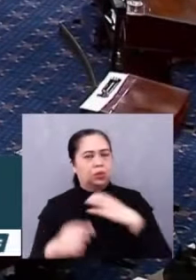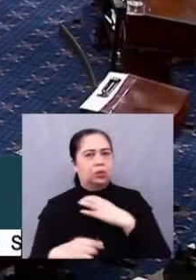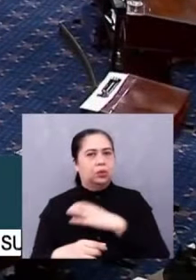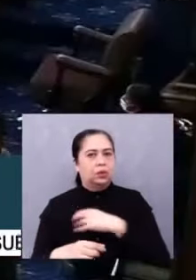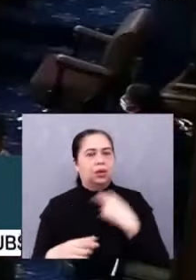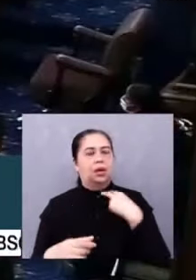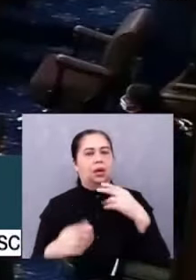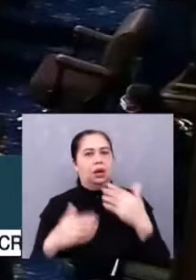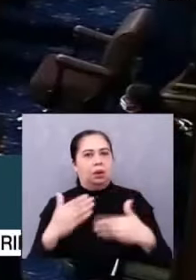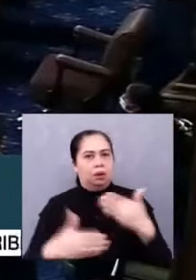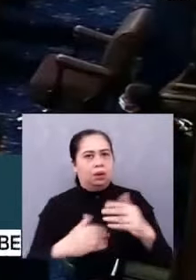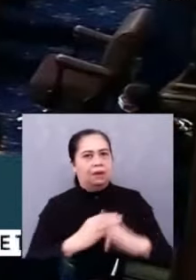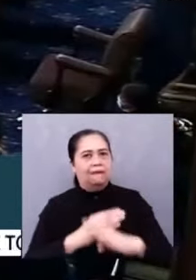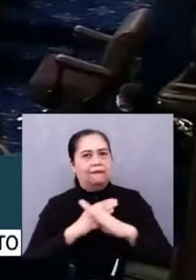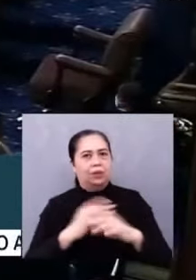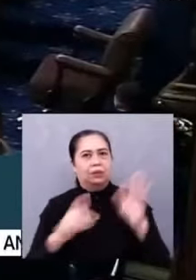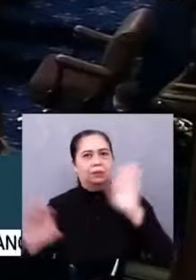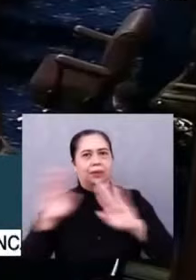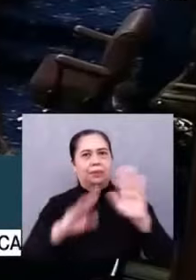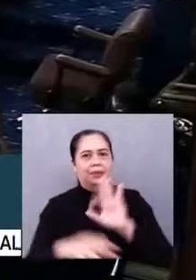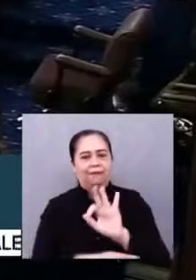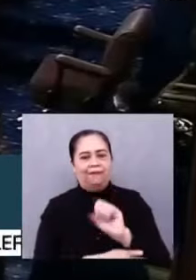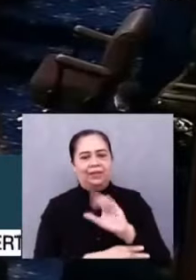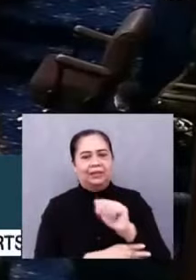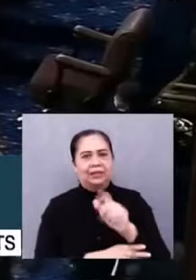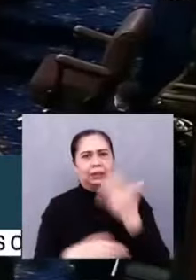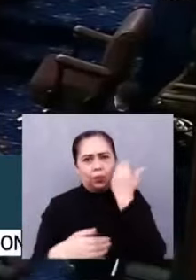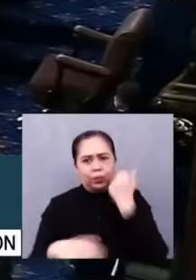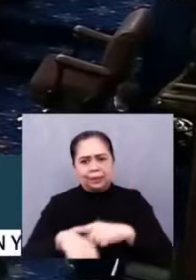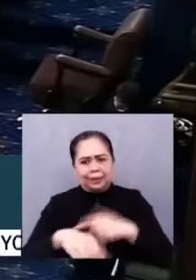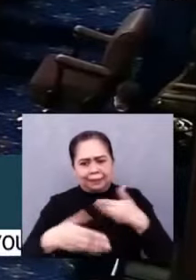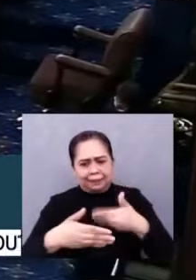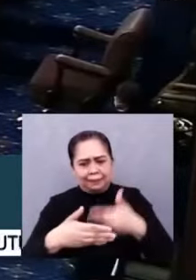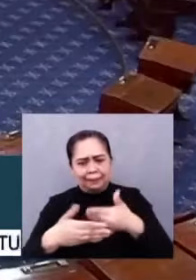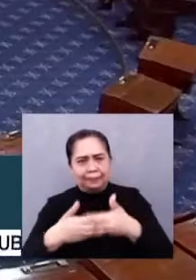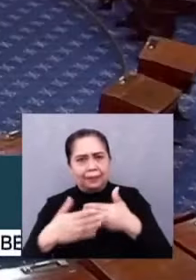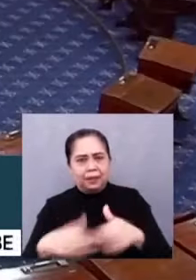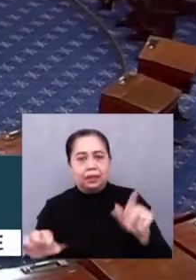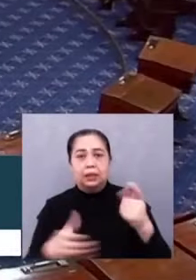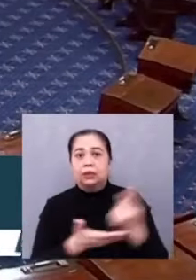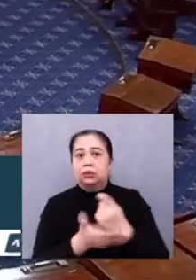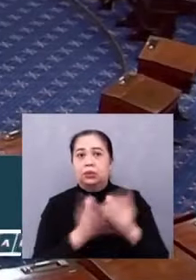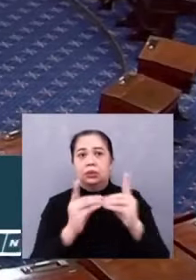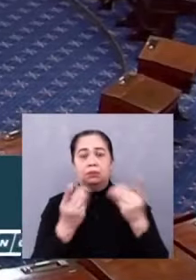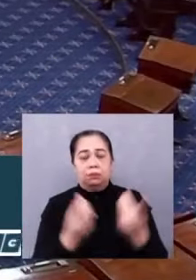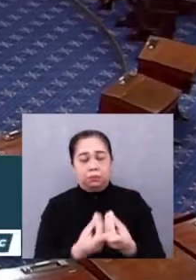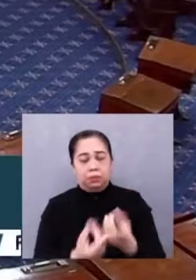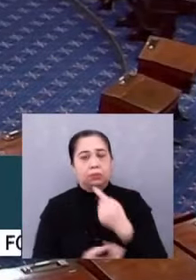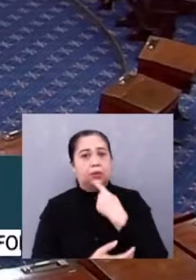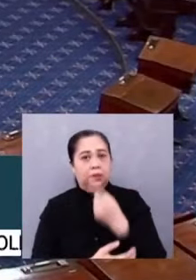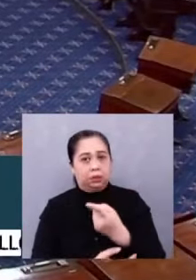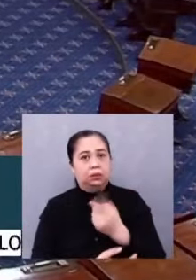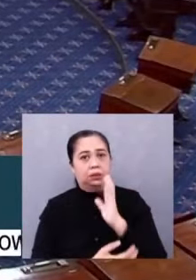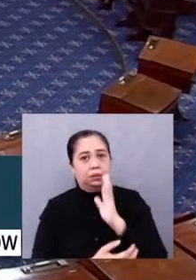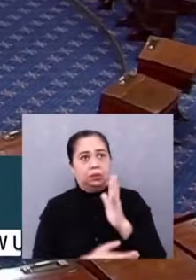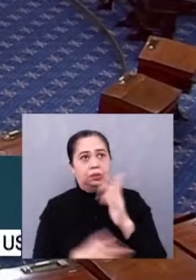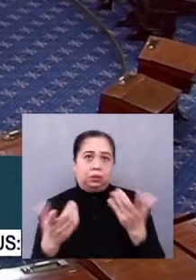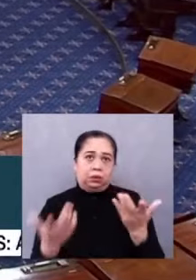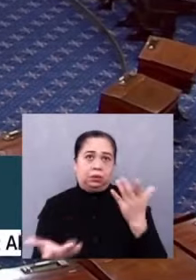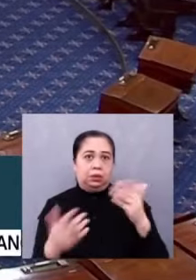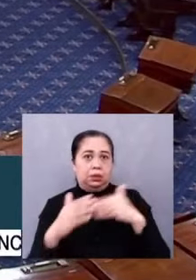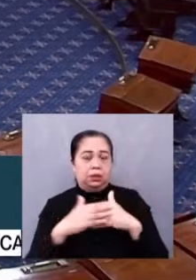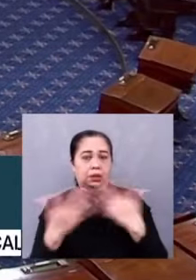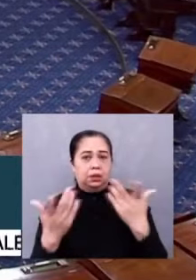avoid a fiscal crisis with little time to spare. The Treasury Department has said it would breach or it could breach the